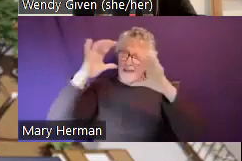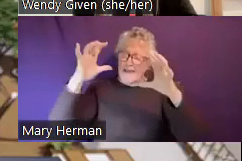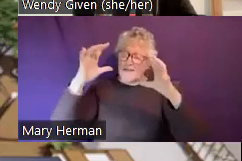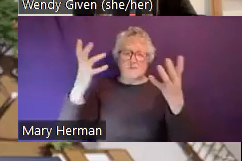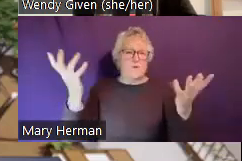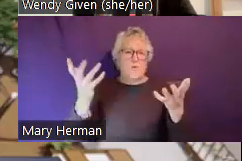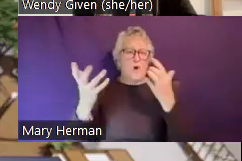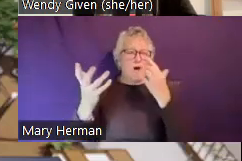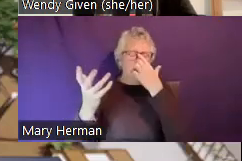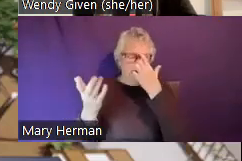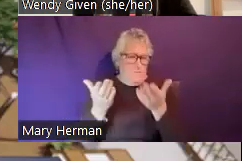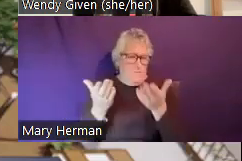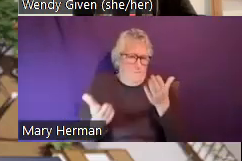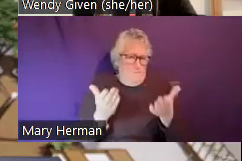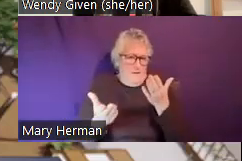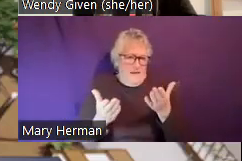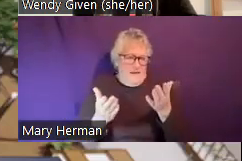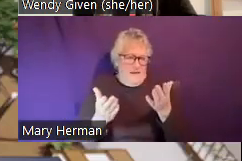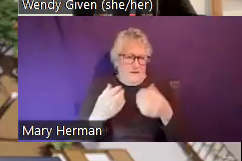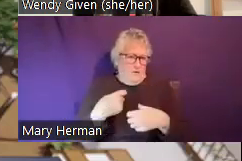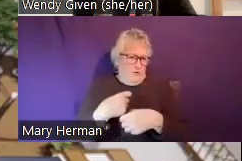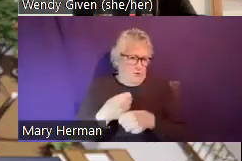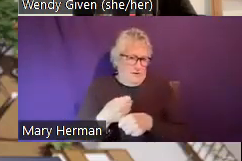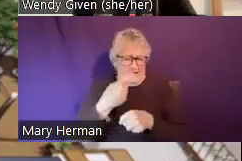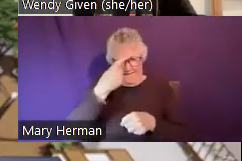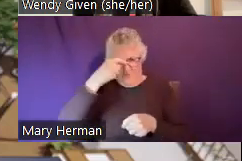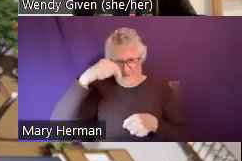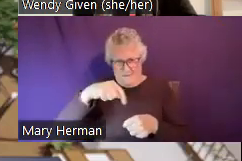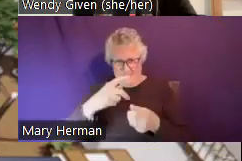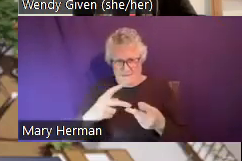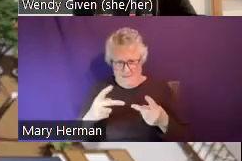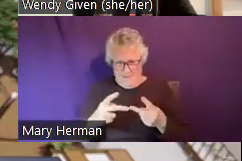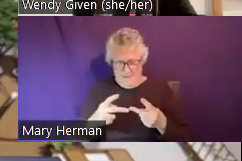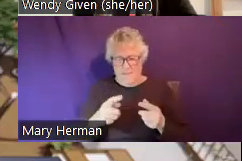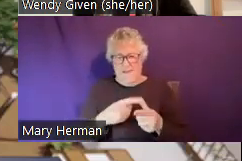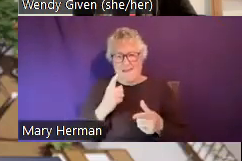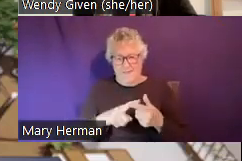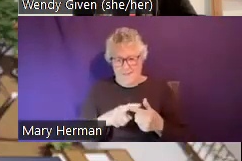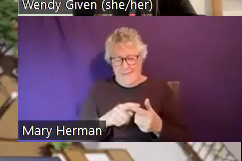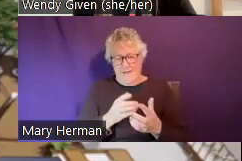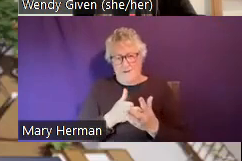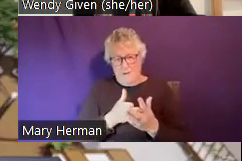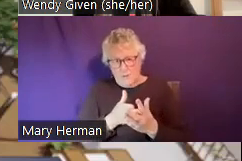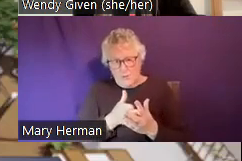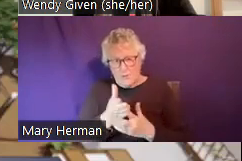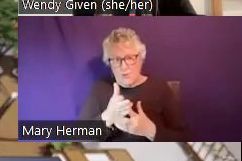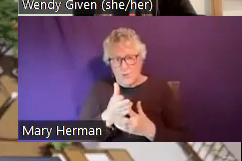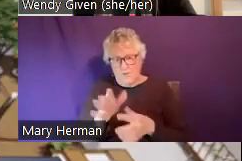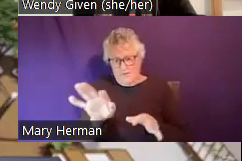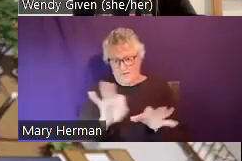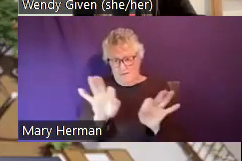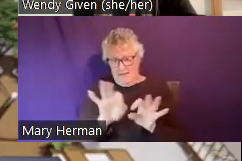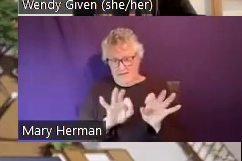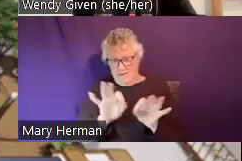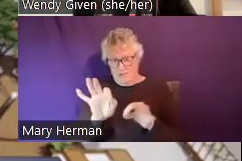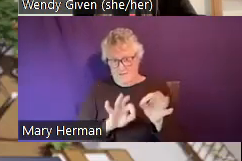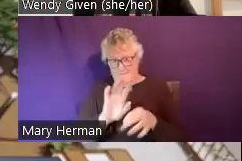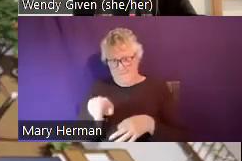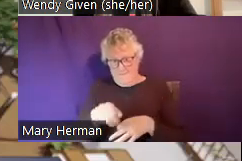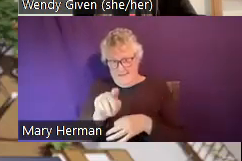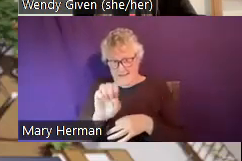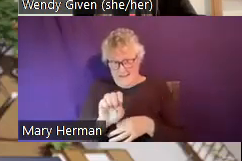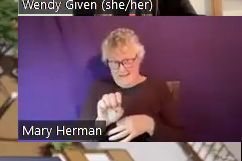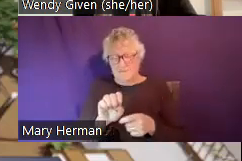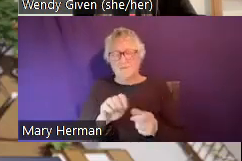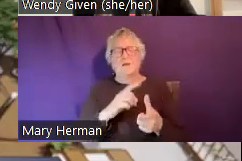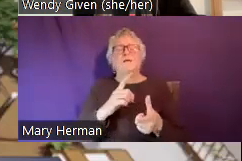create for this site. And then once those folks are selected to that next phase, then there'll be a lot more kind of like